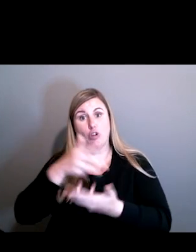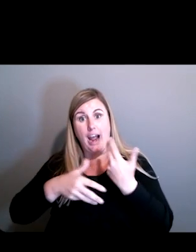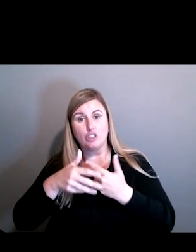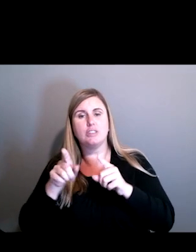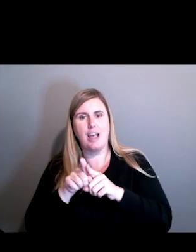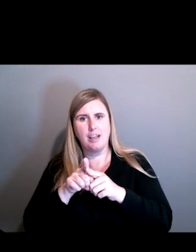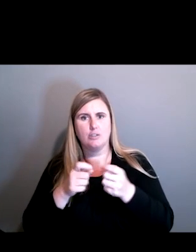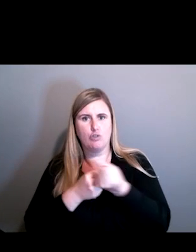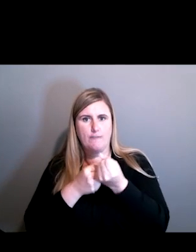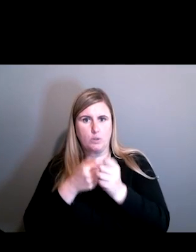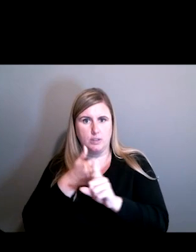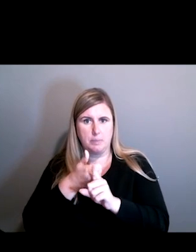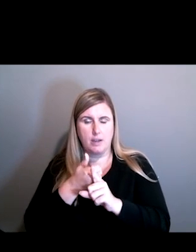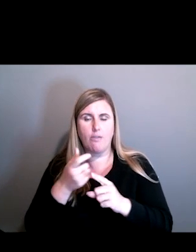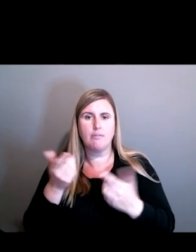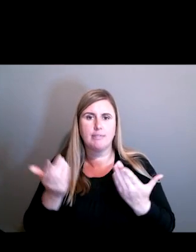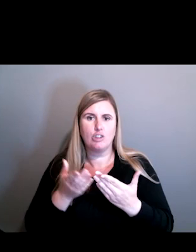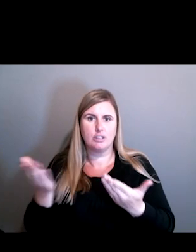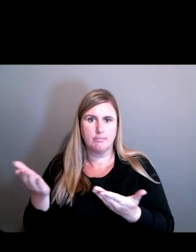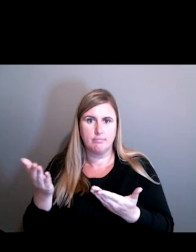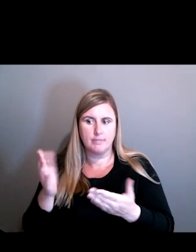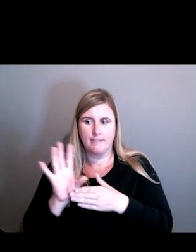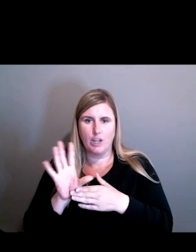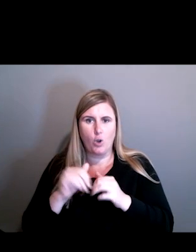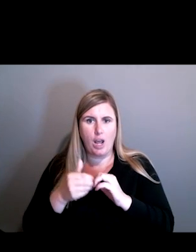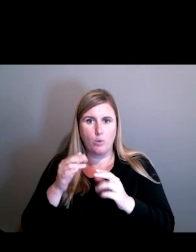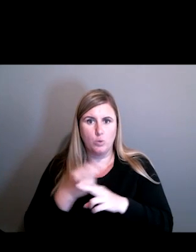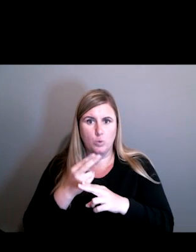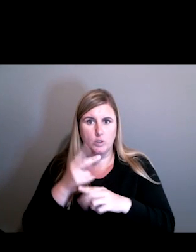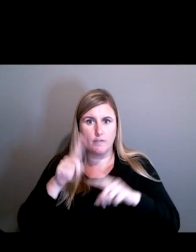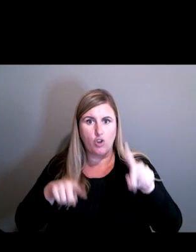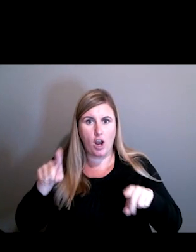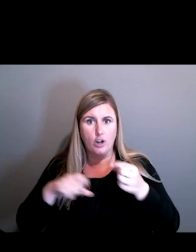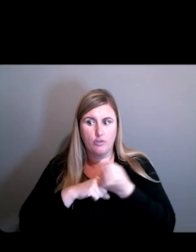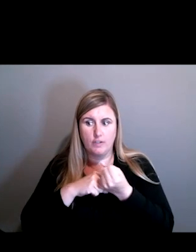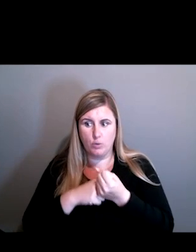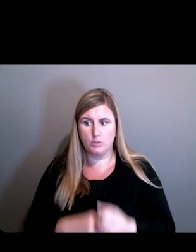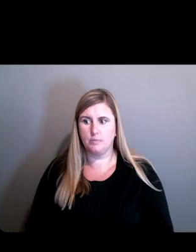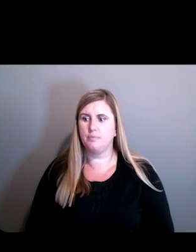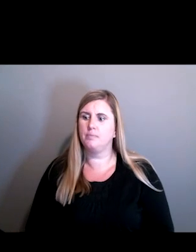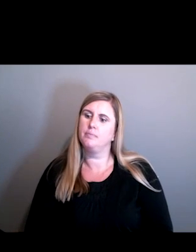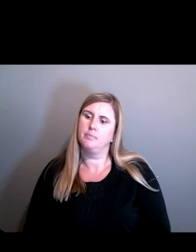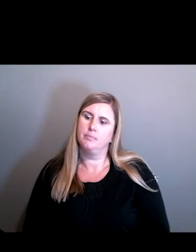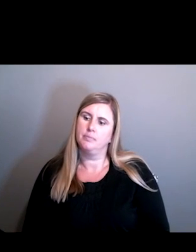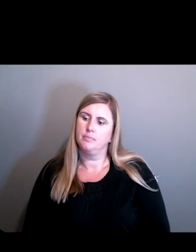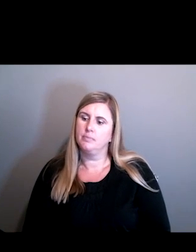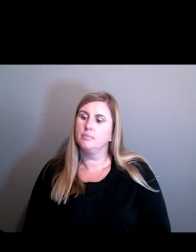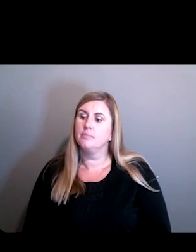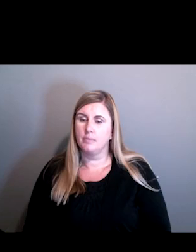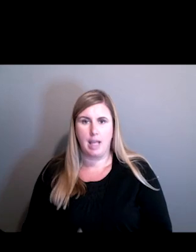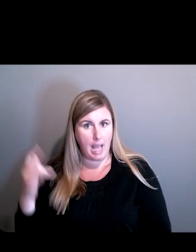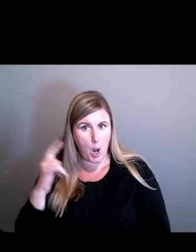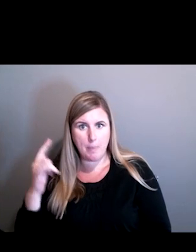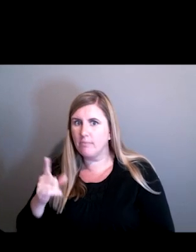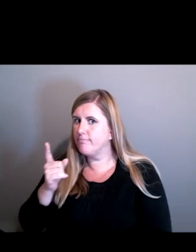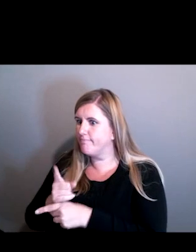a and social interactions as reinforcers as well. So here is a video on how to use a variety of